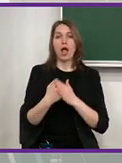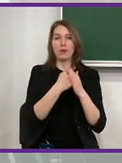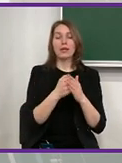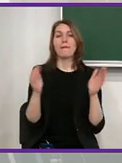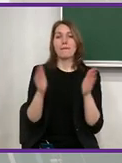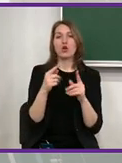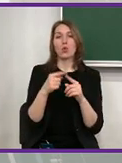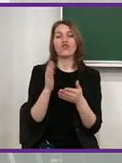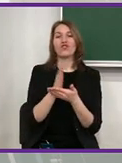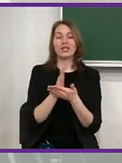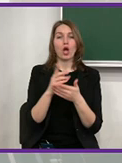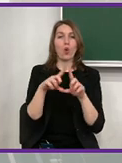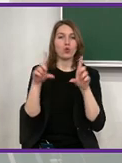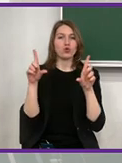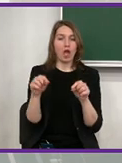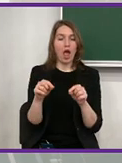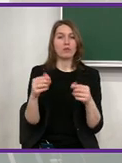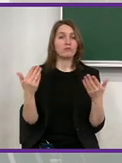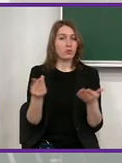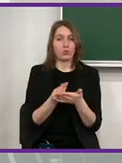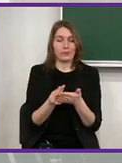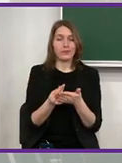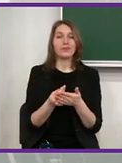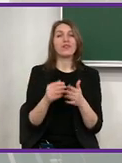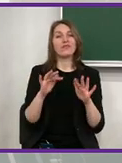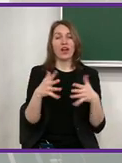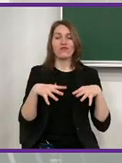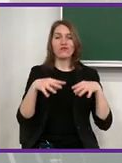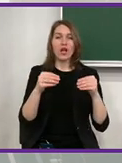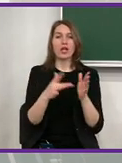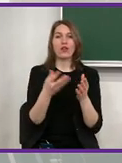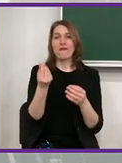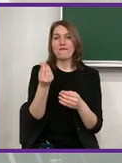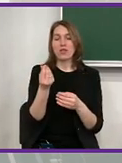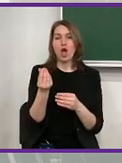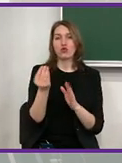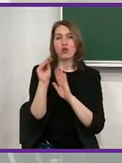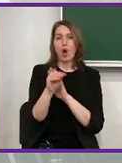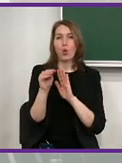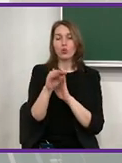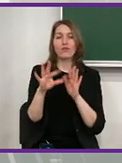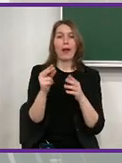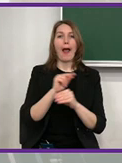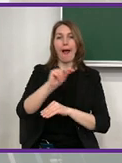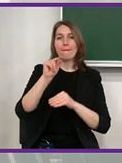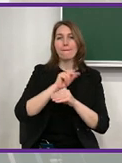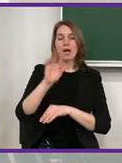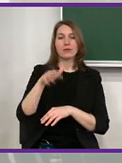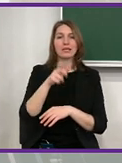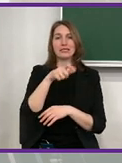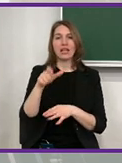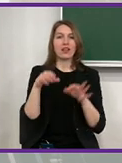According to the directive, these large companies will have to support smaller companies either by